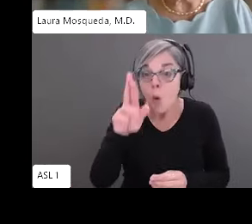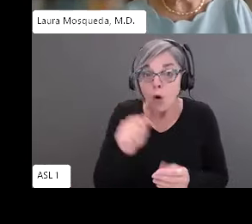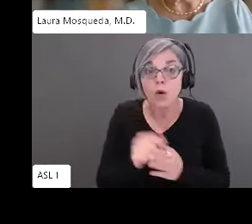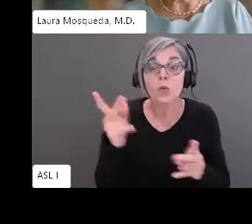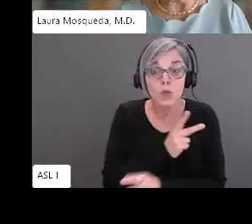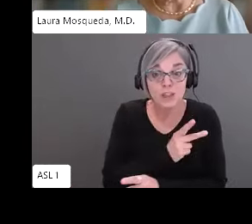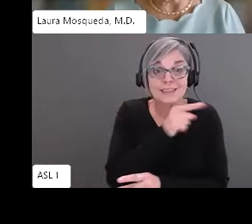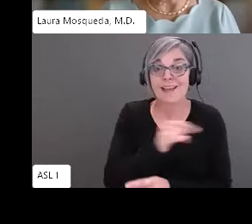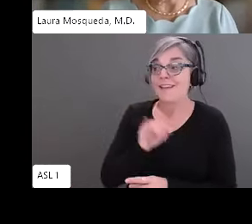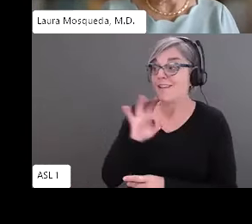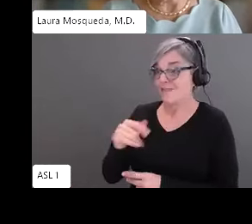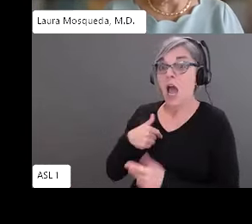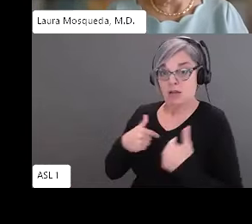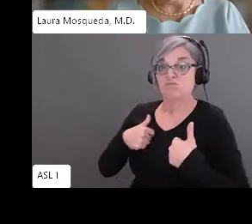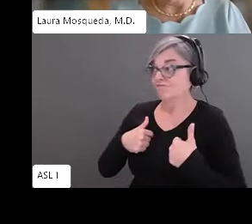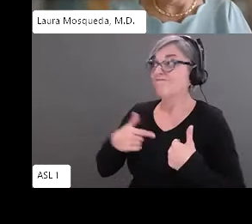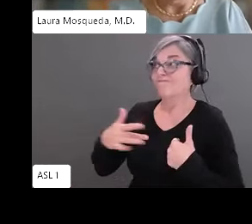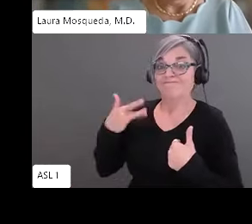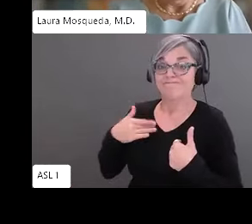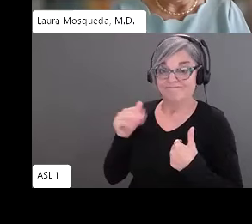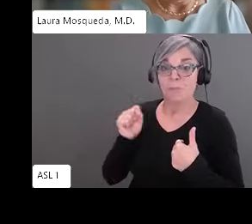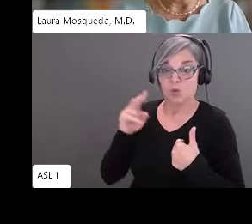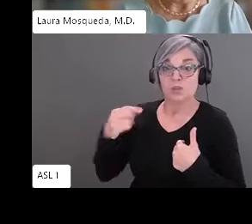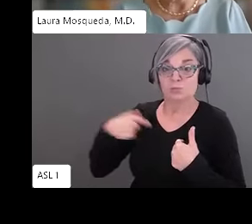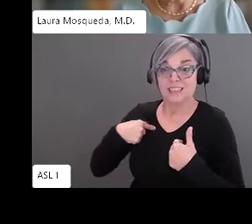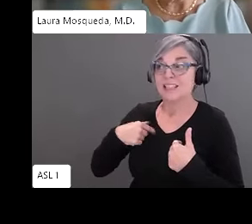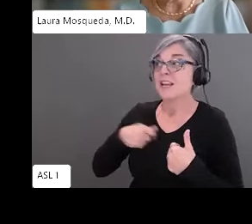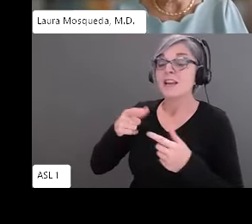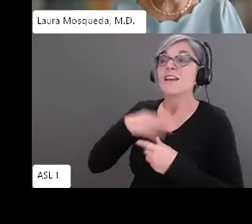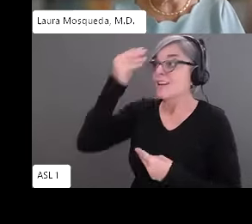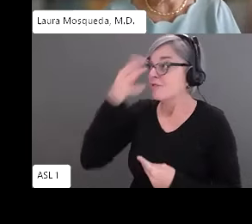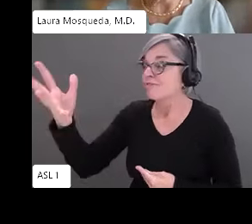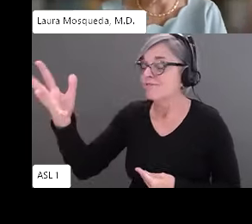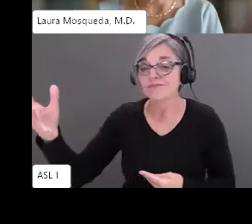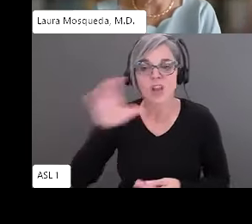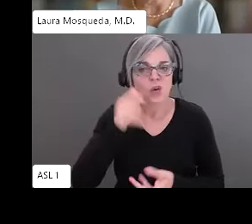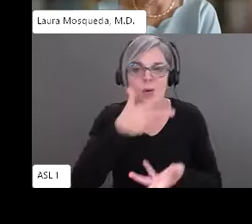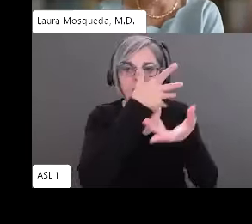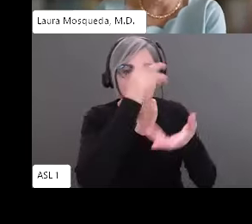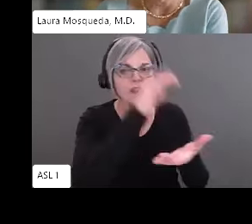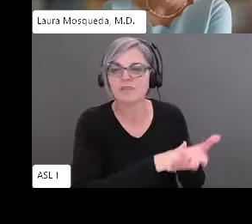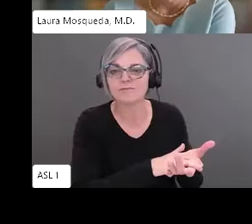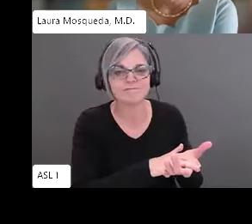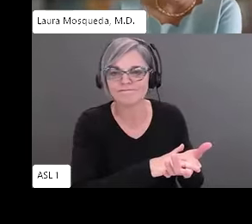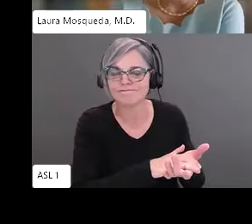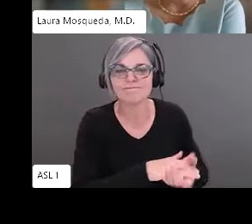This is weaponized sometimes. I have a very sad situation going on right